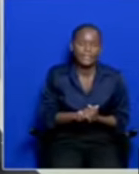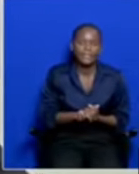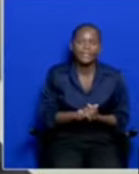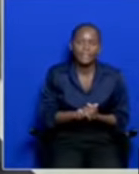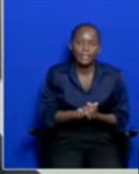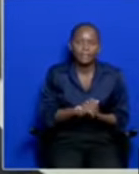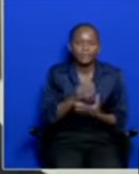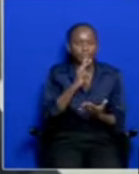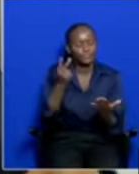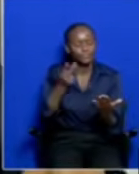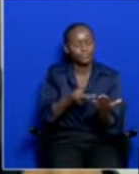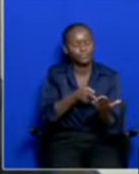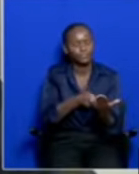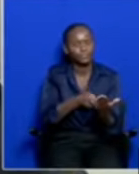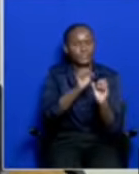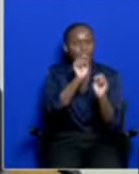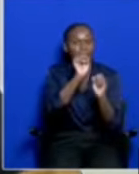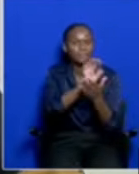Kishali Stalls,